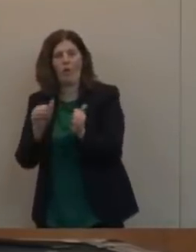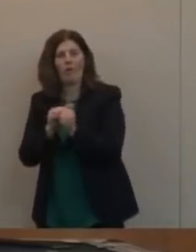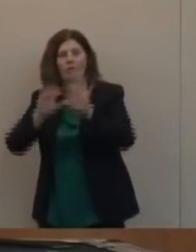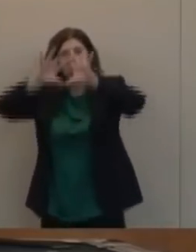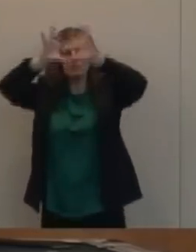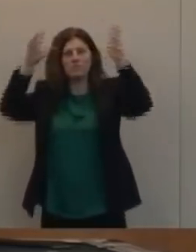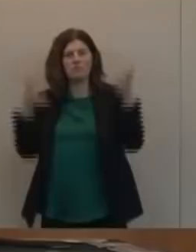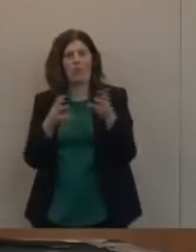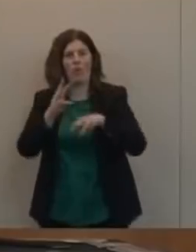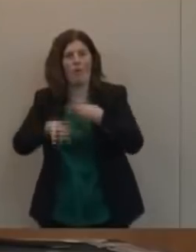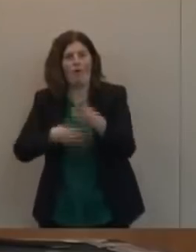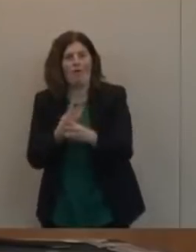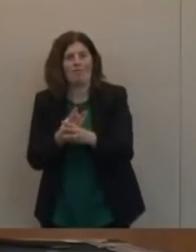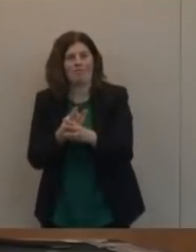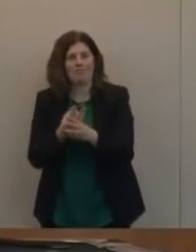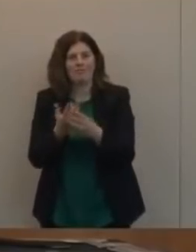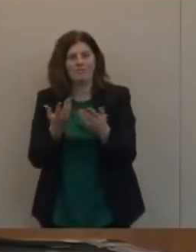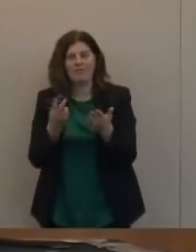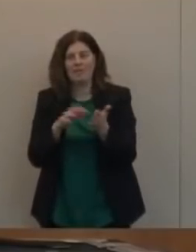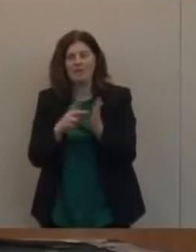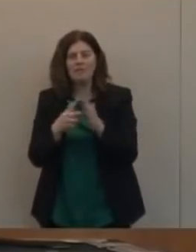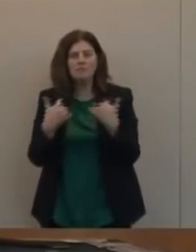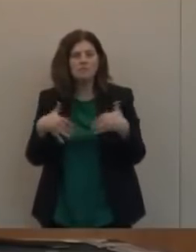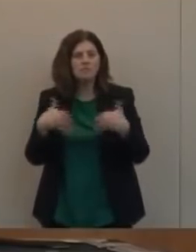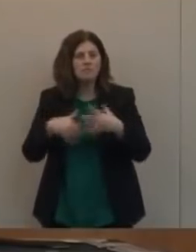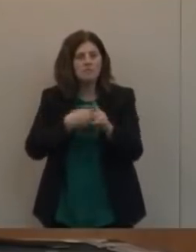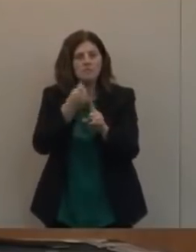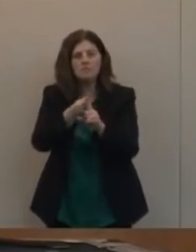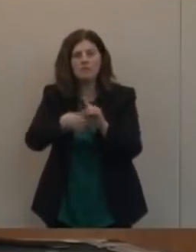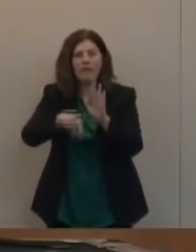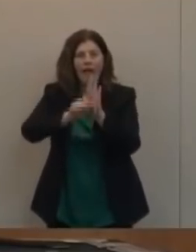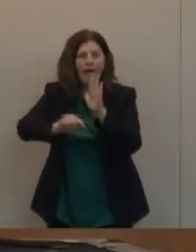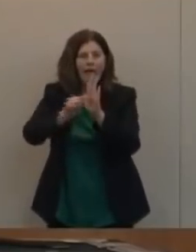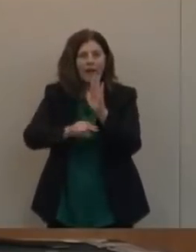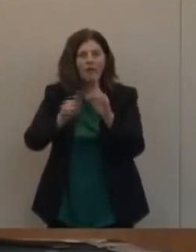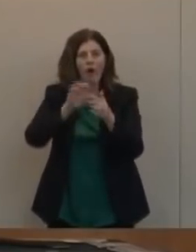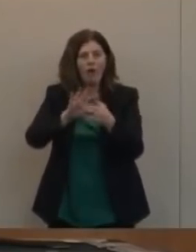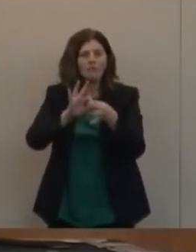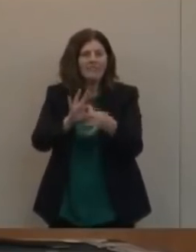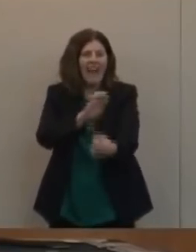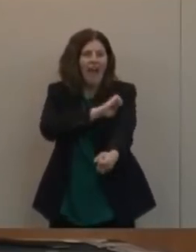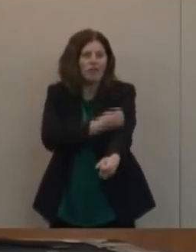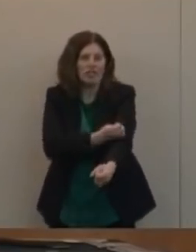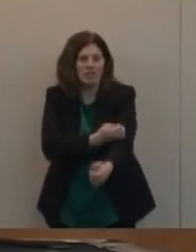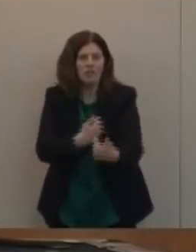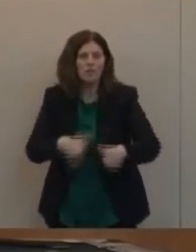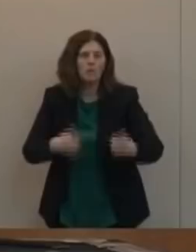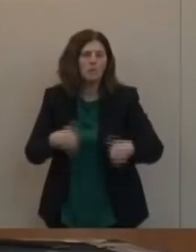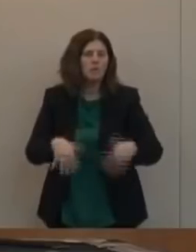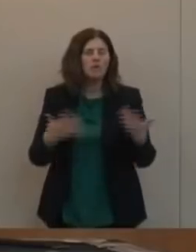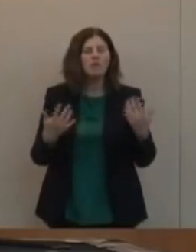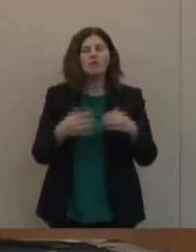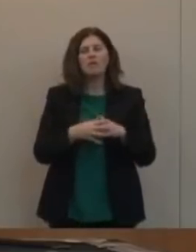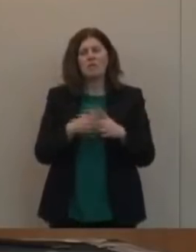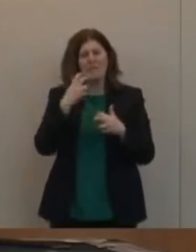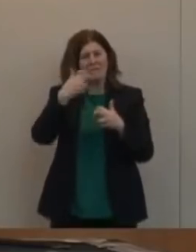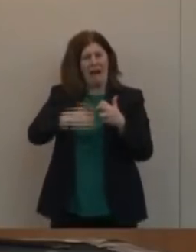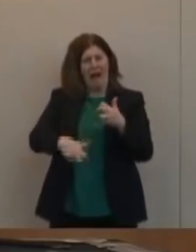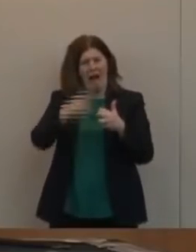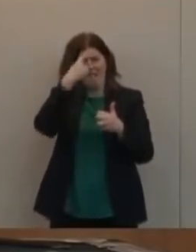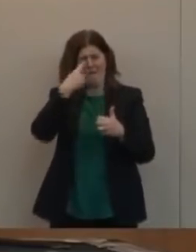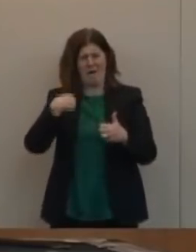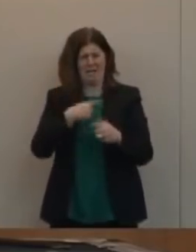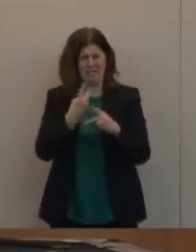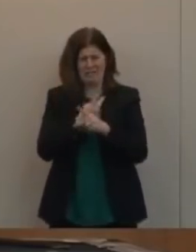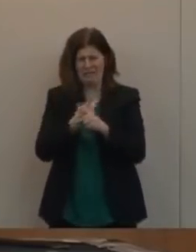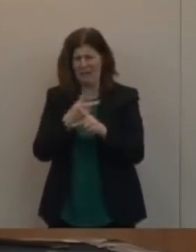global marketplace, which has had incredible negative impacts on our energy economy. So it's tough for us to find that we